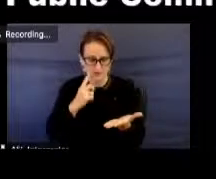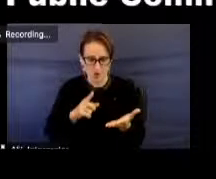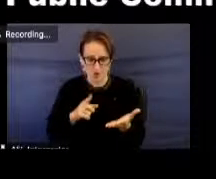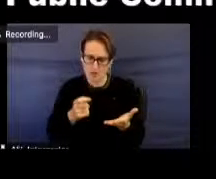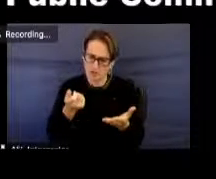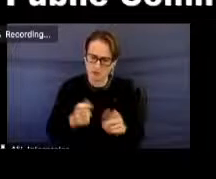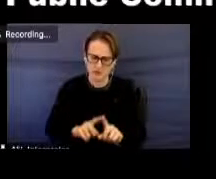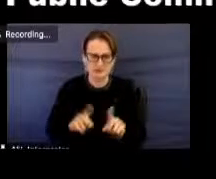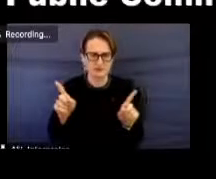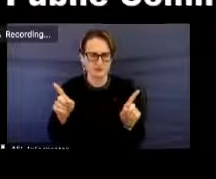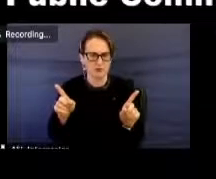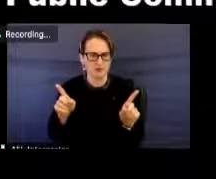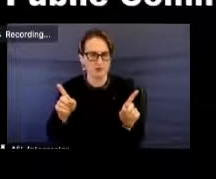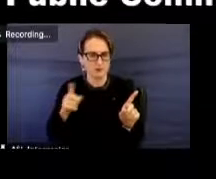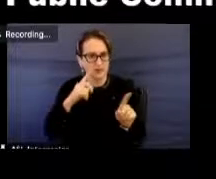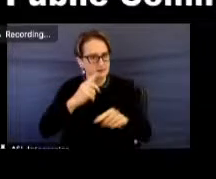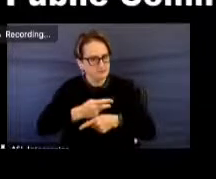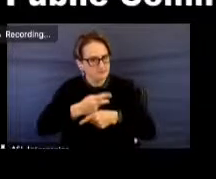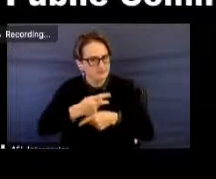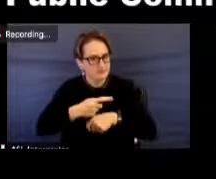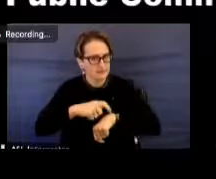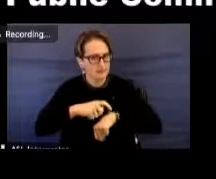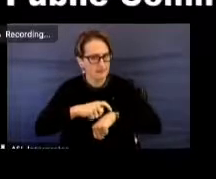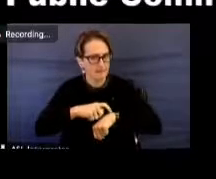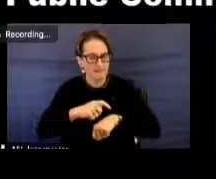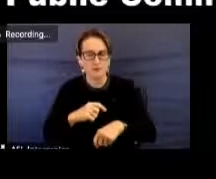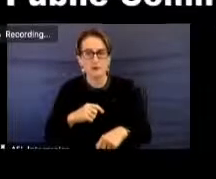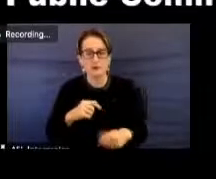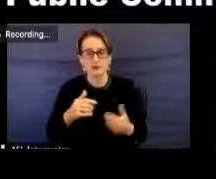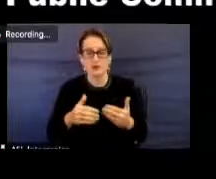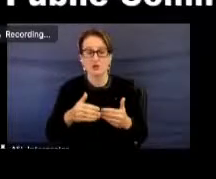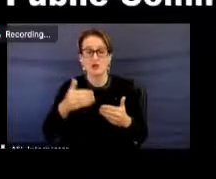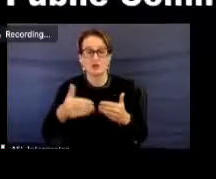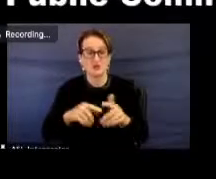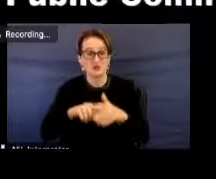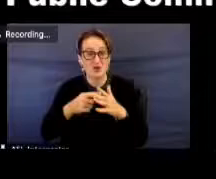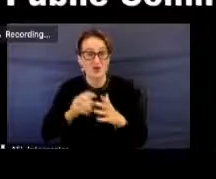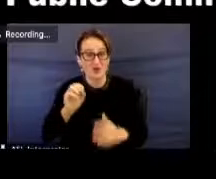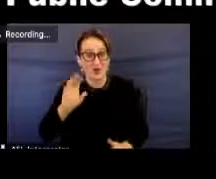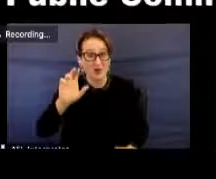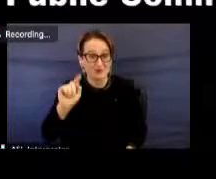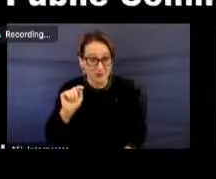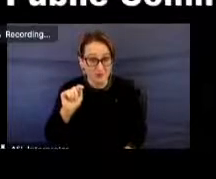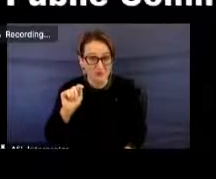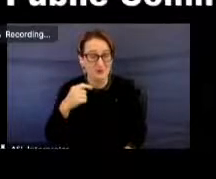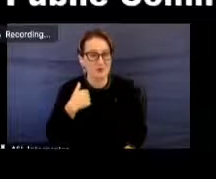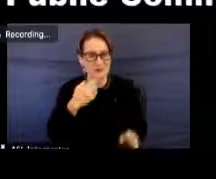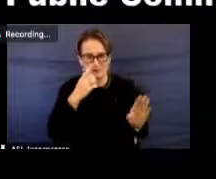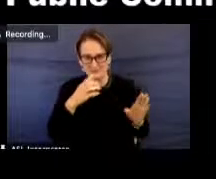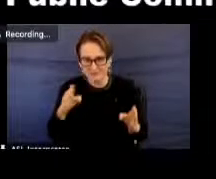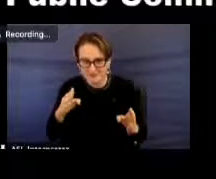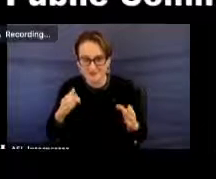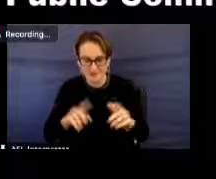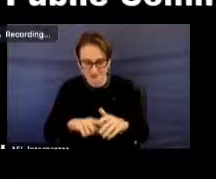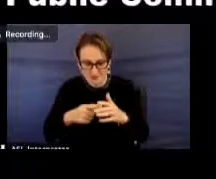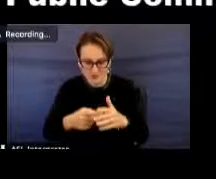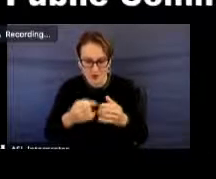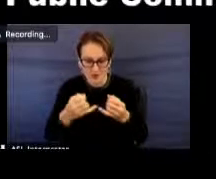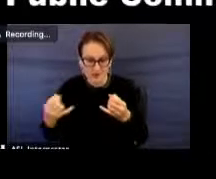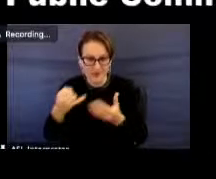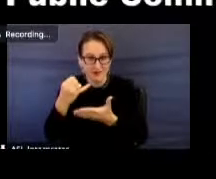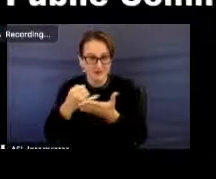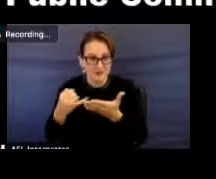interest of time, because I share your concern. Starting October, when we move into line drawing mode, it would be really